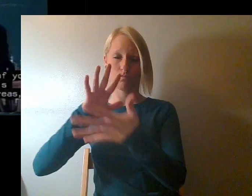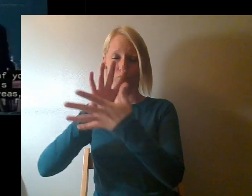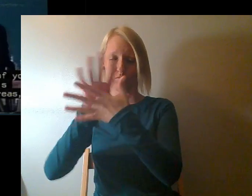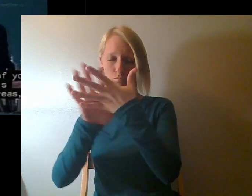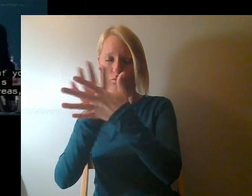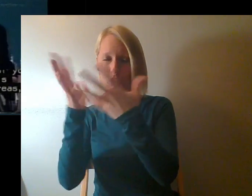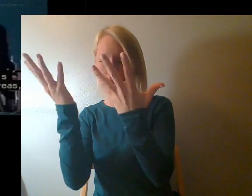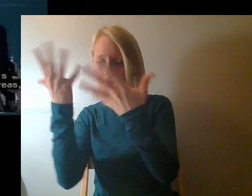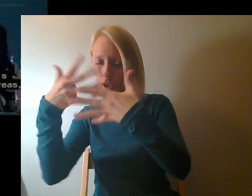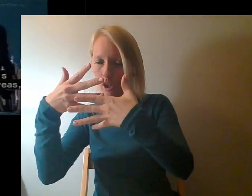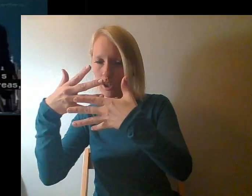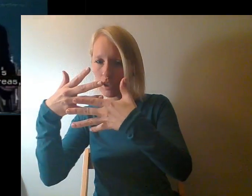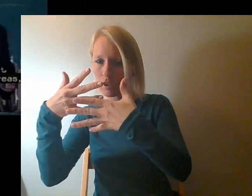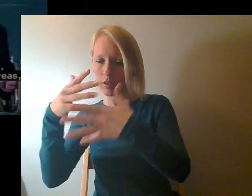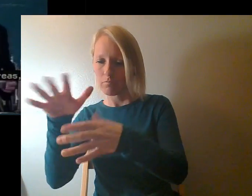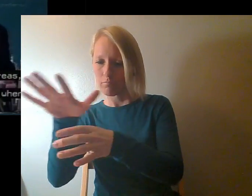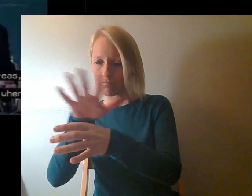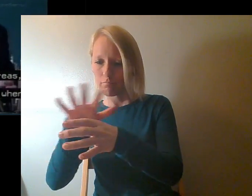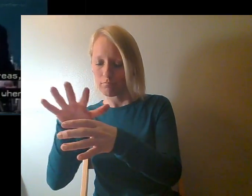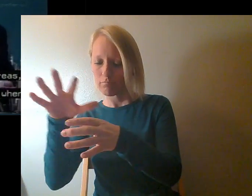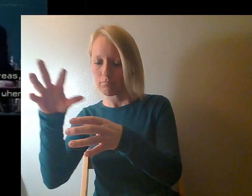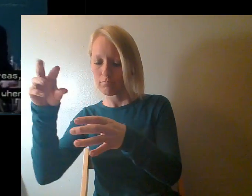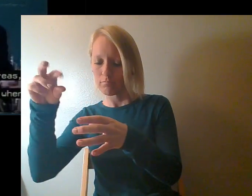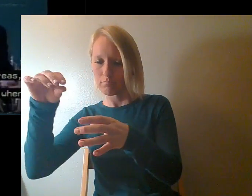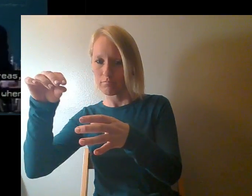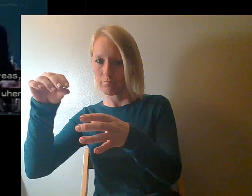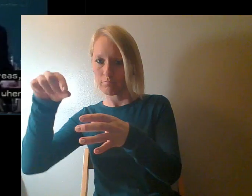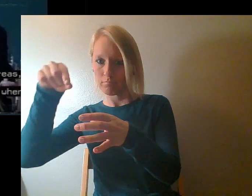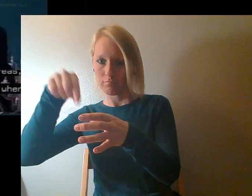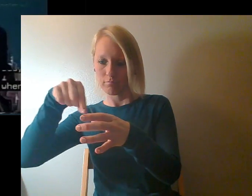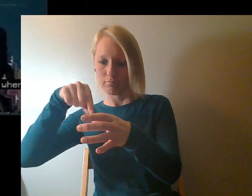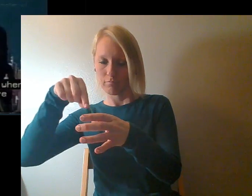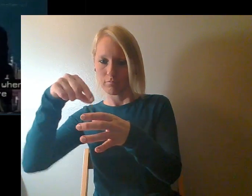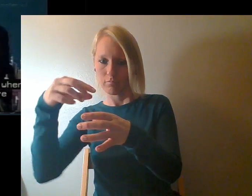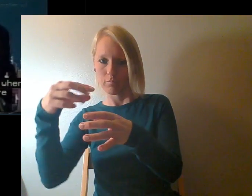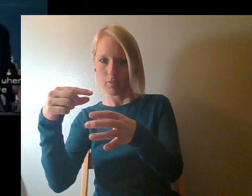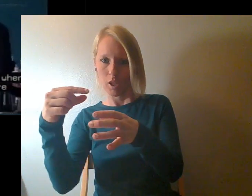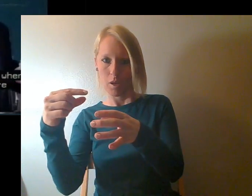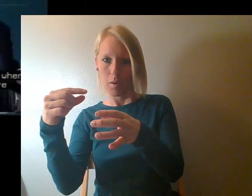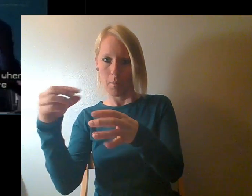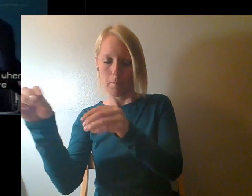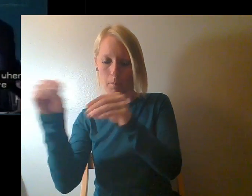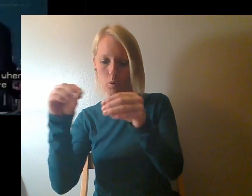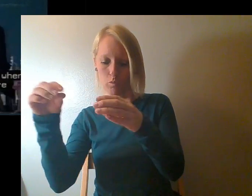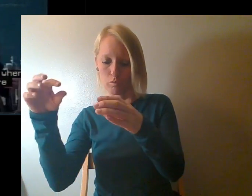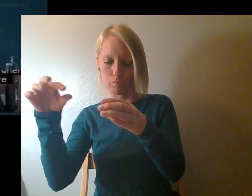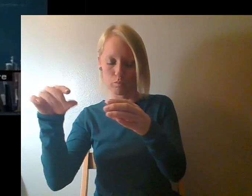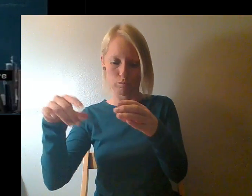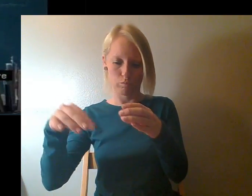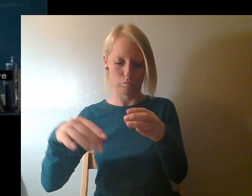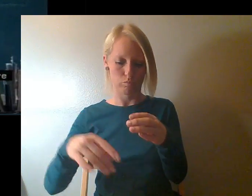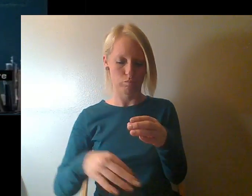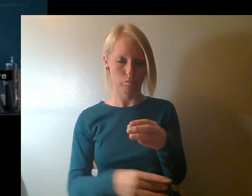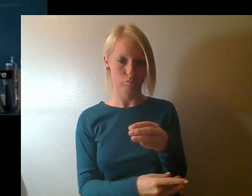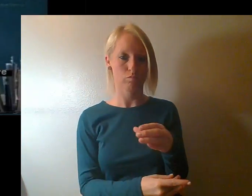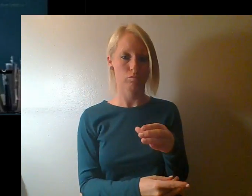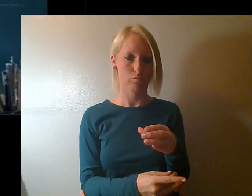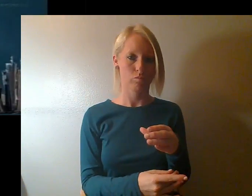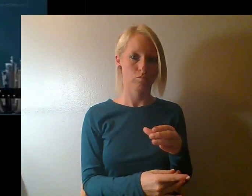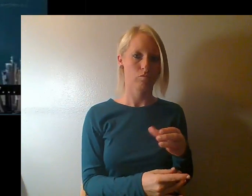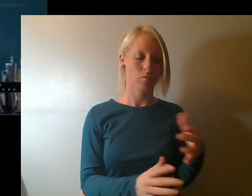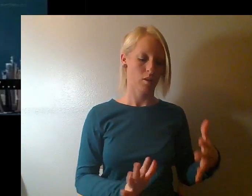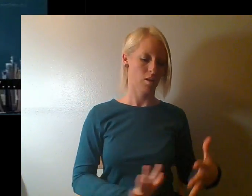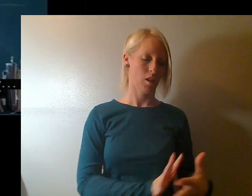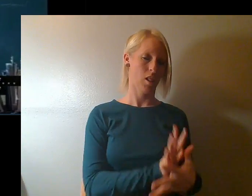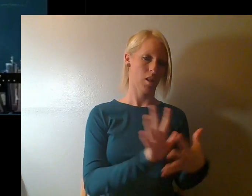dark areas, is diffusing. It's moving from the areas where it's high to the areas where it's low. It's a natural process. That's